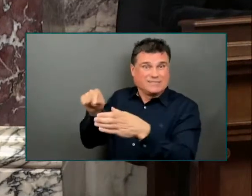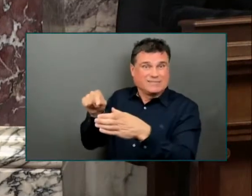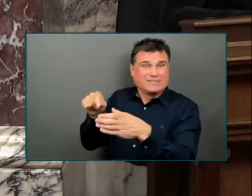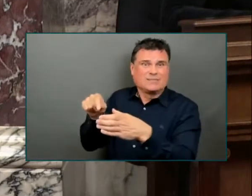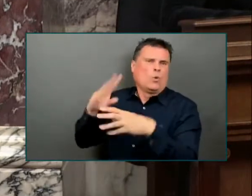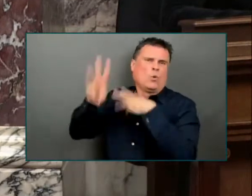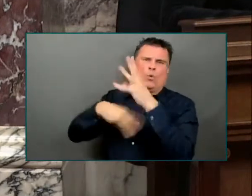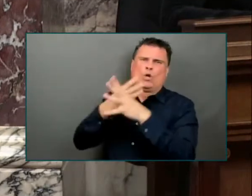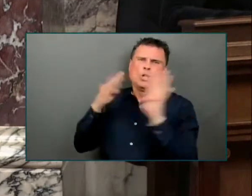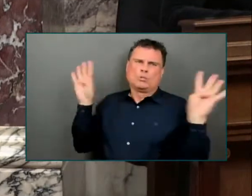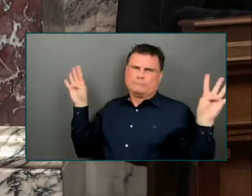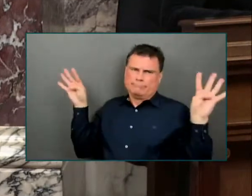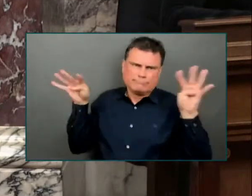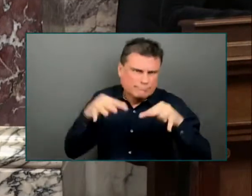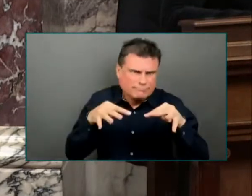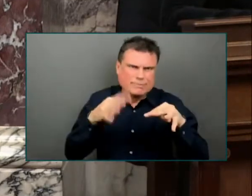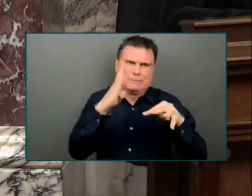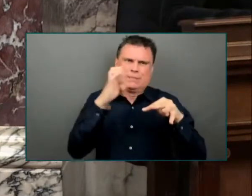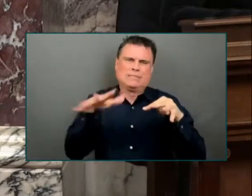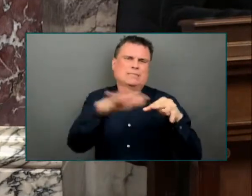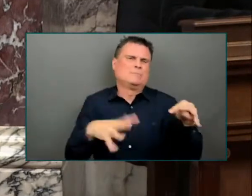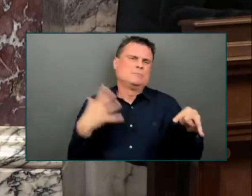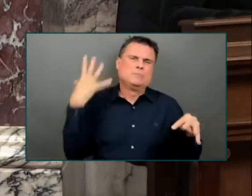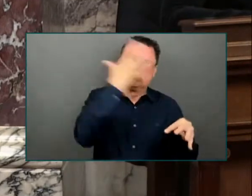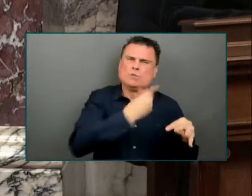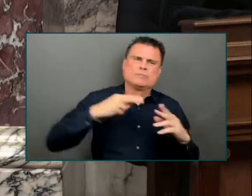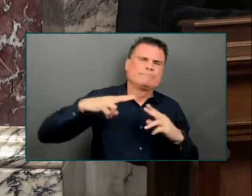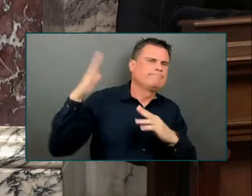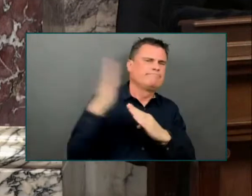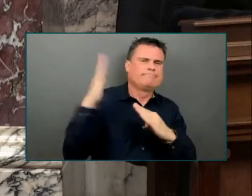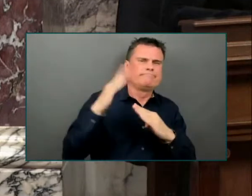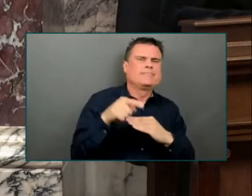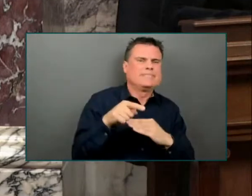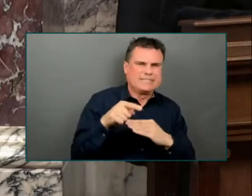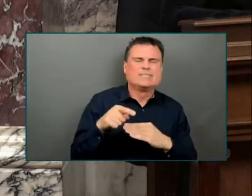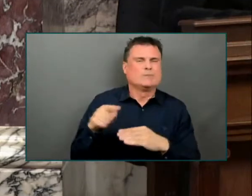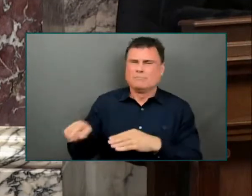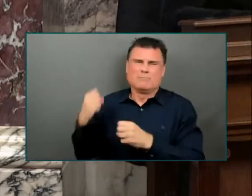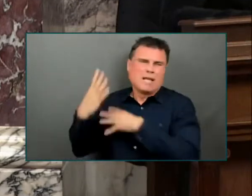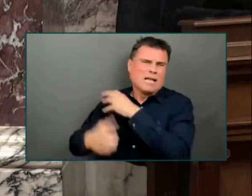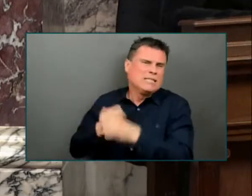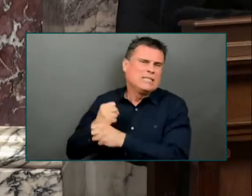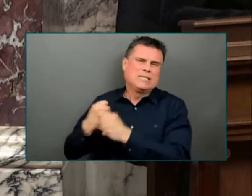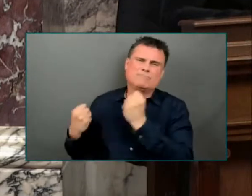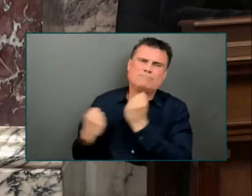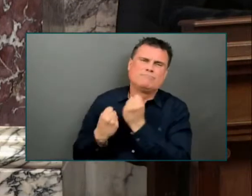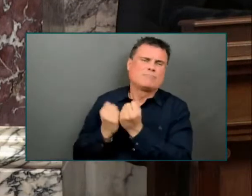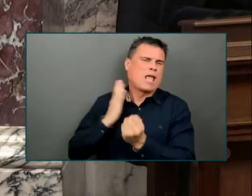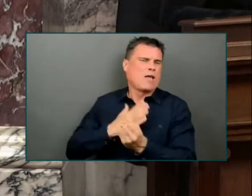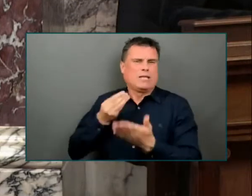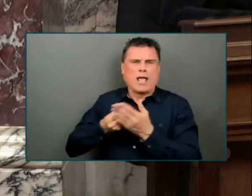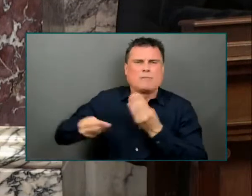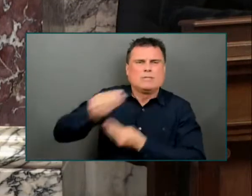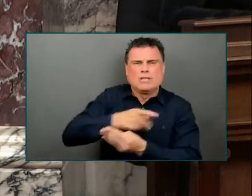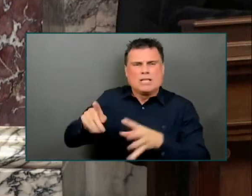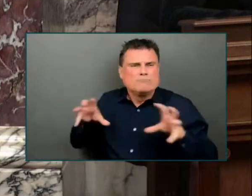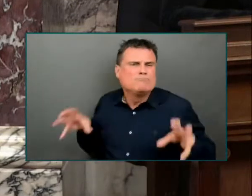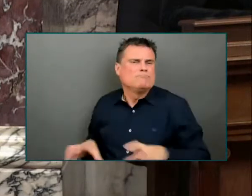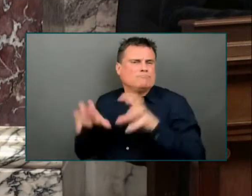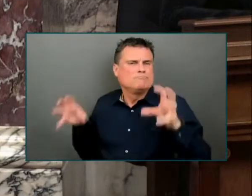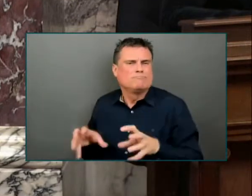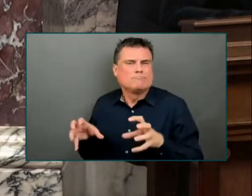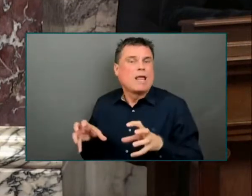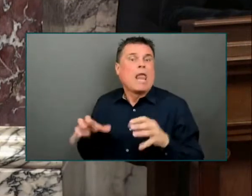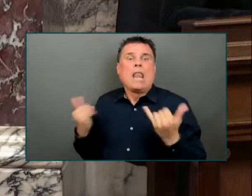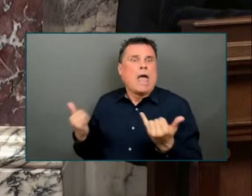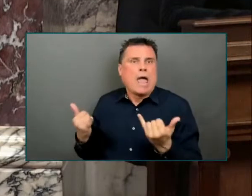worked so hard to put BC on the map, they're hurting. Budget 2021 upgrades local